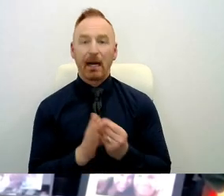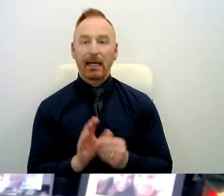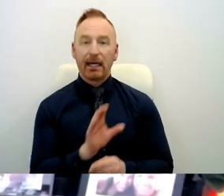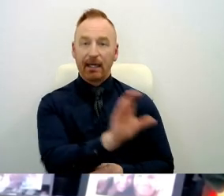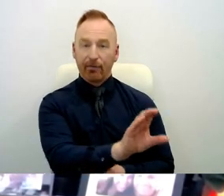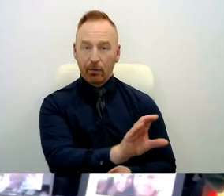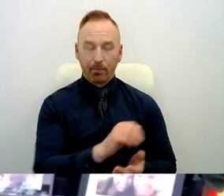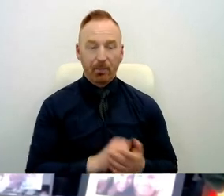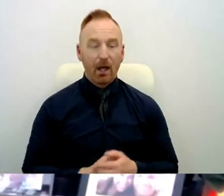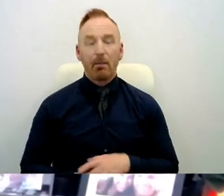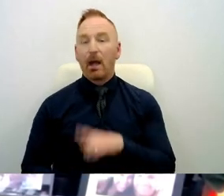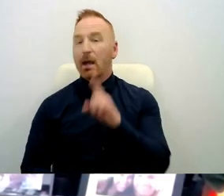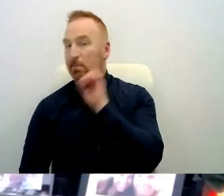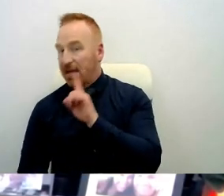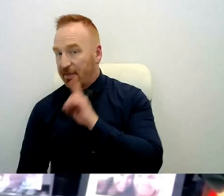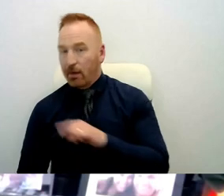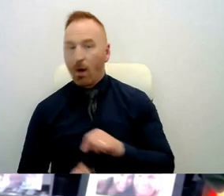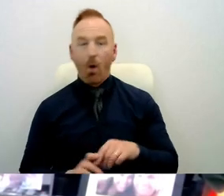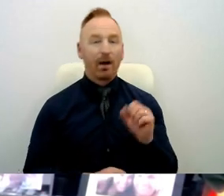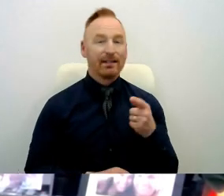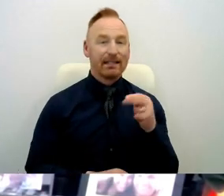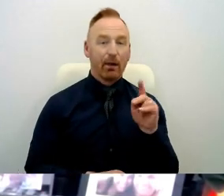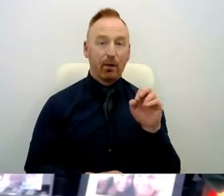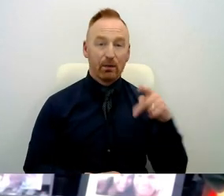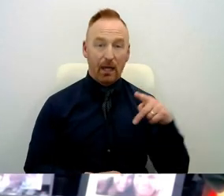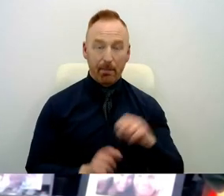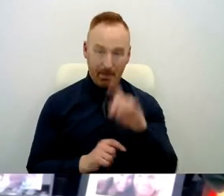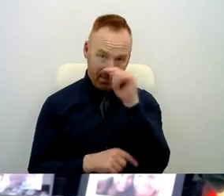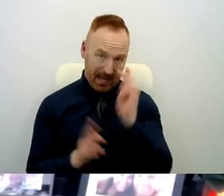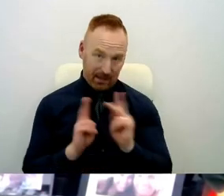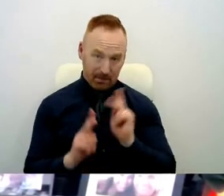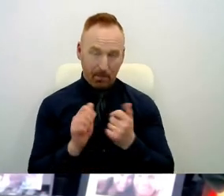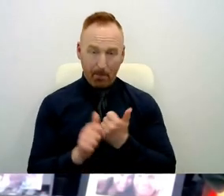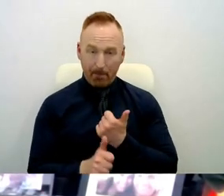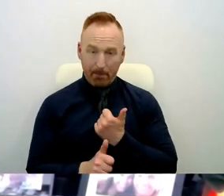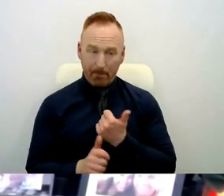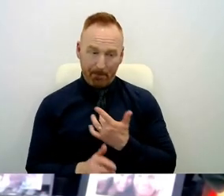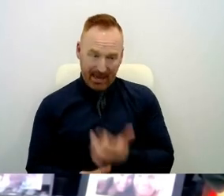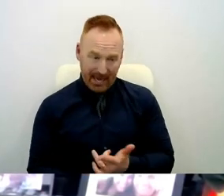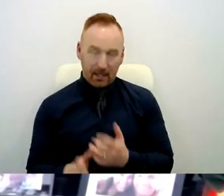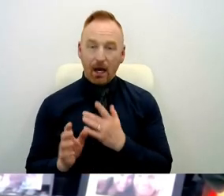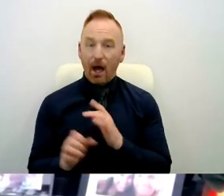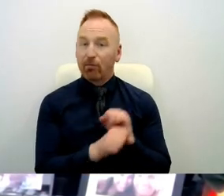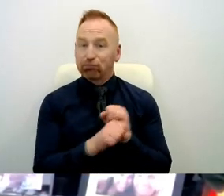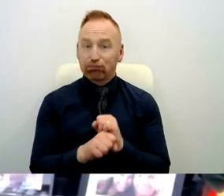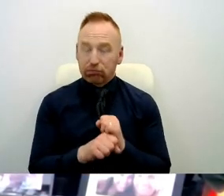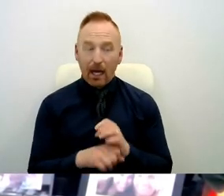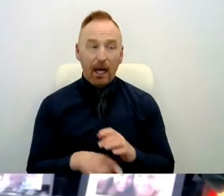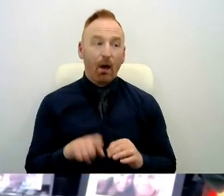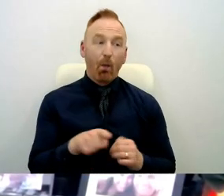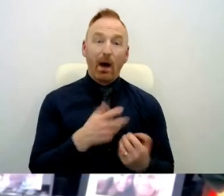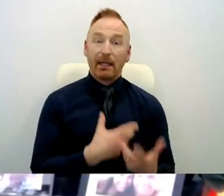There are many myths and stereotypes that remain about Black people which stem from the period of enslavement. One